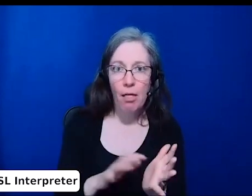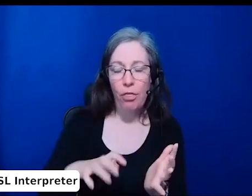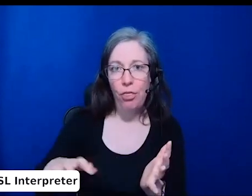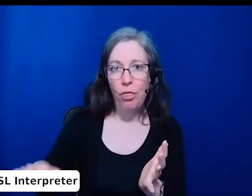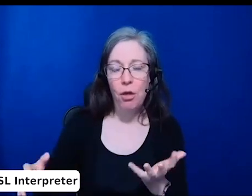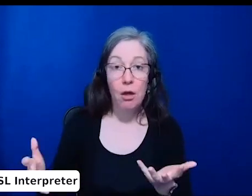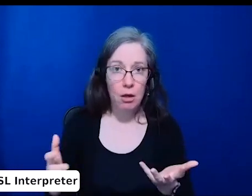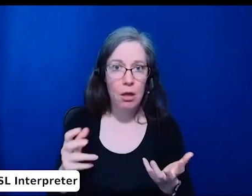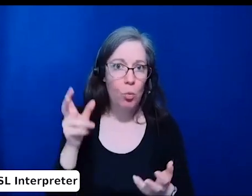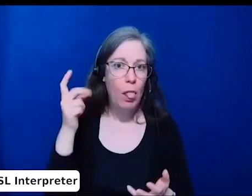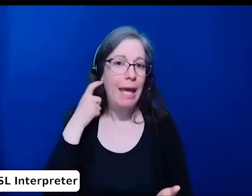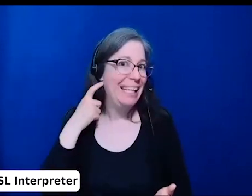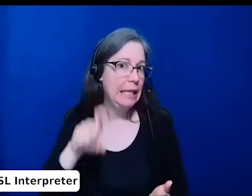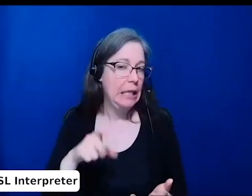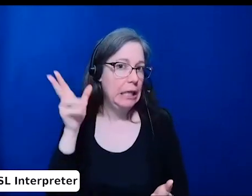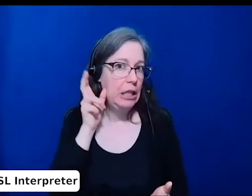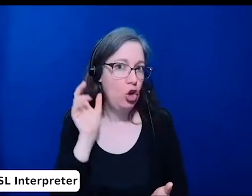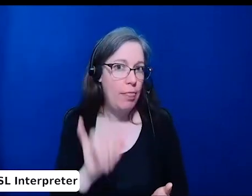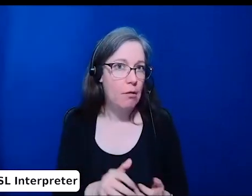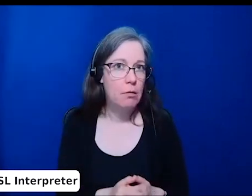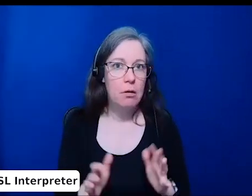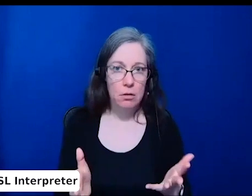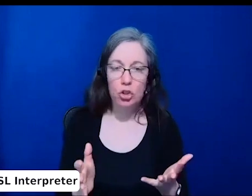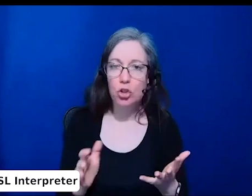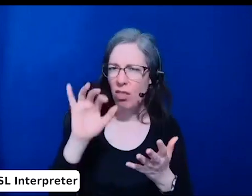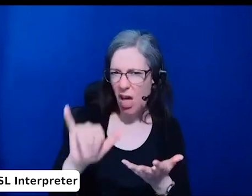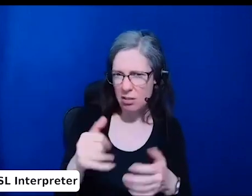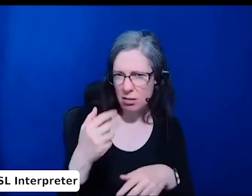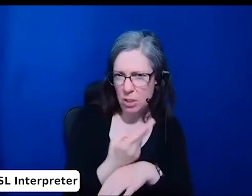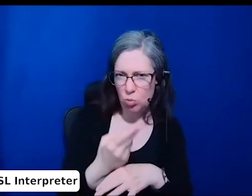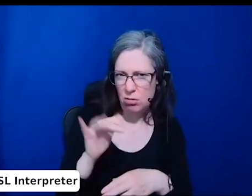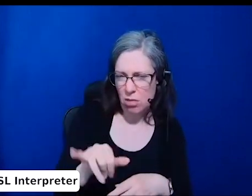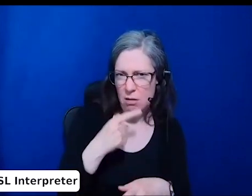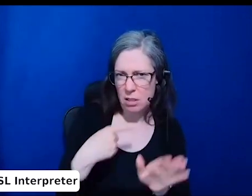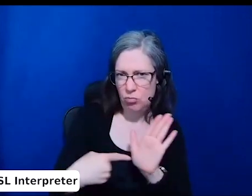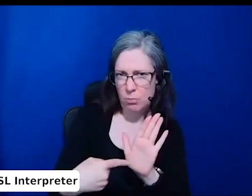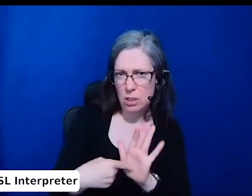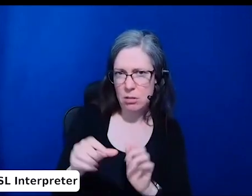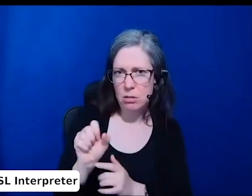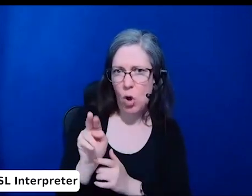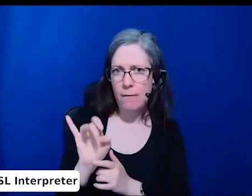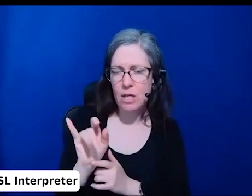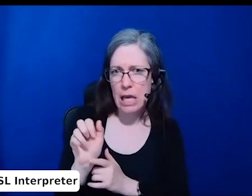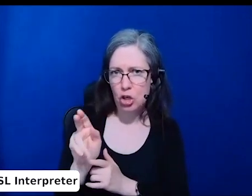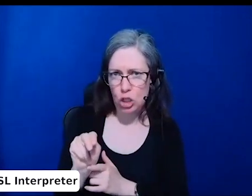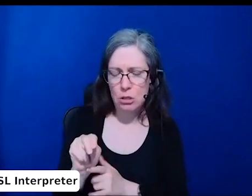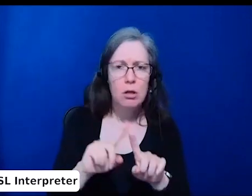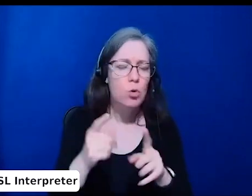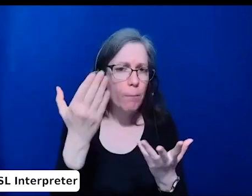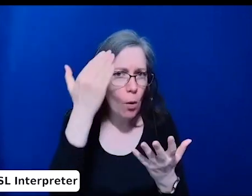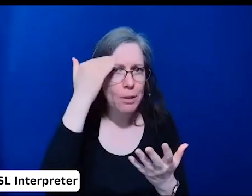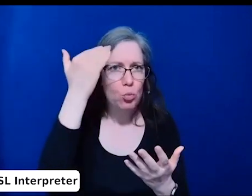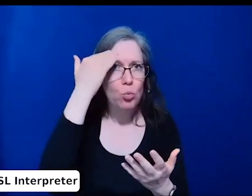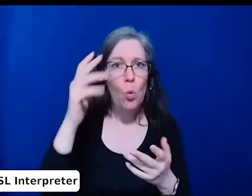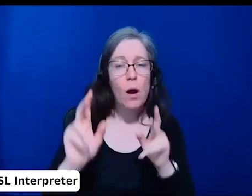And I hope I am sort of preaching to the choir here on this front, but because sonification is useful to both